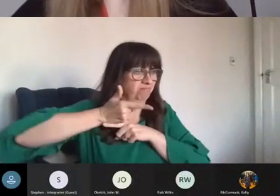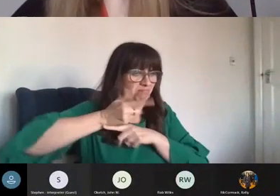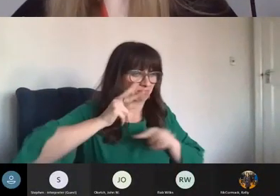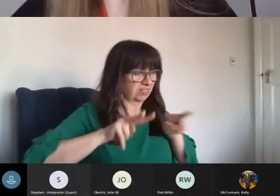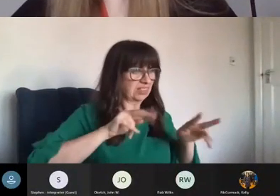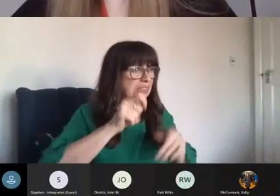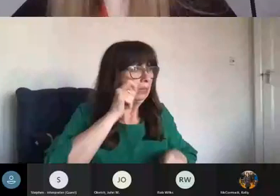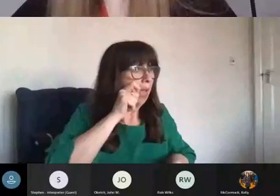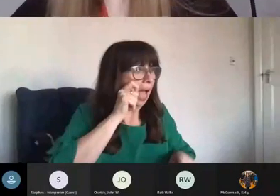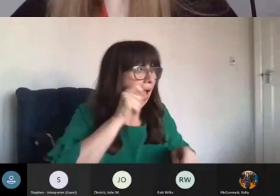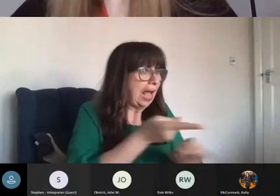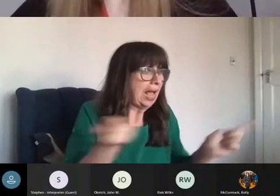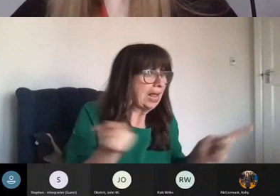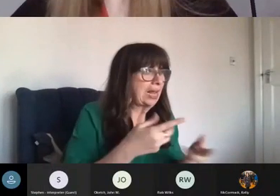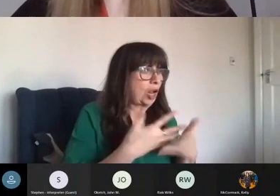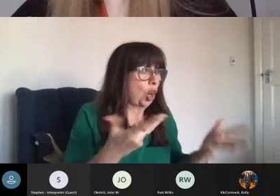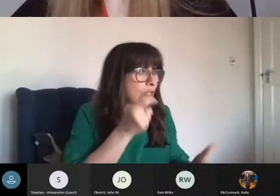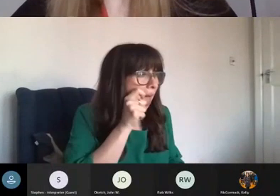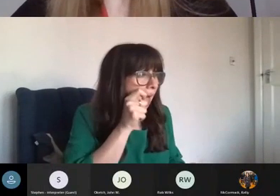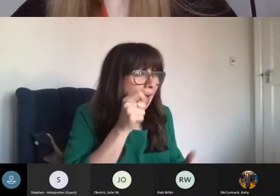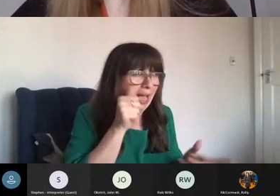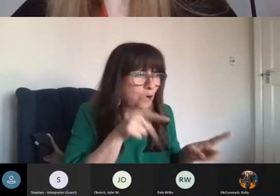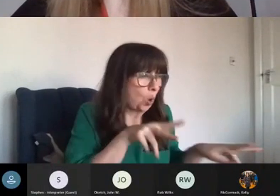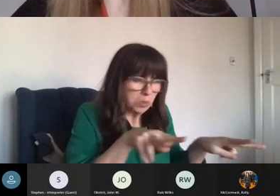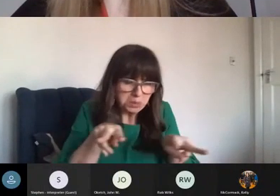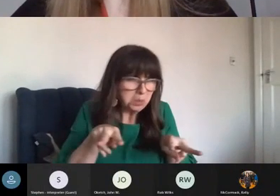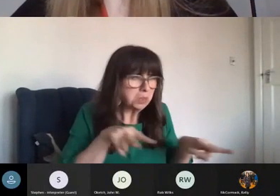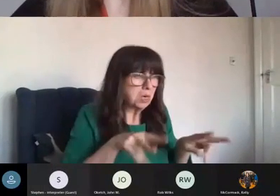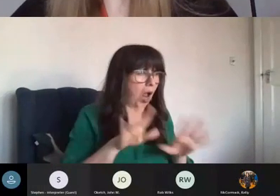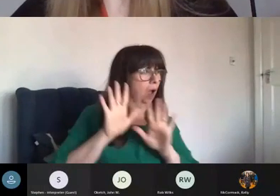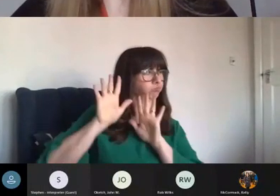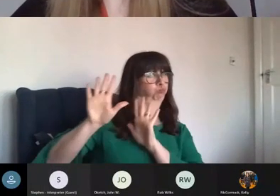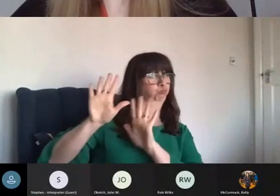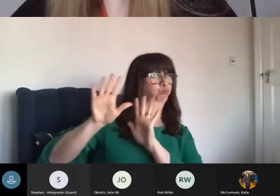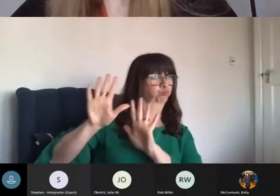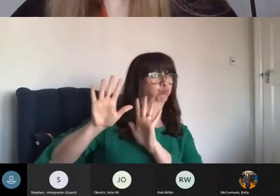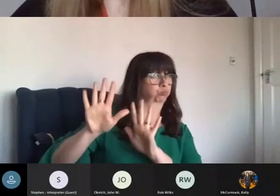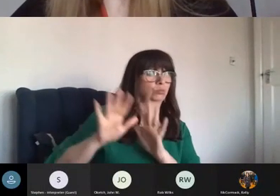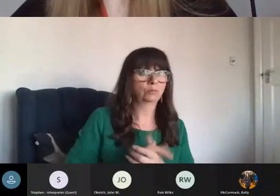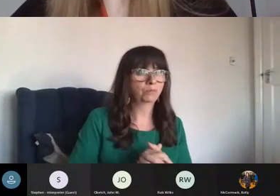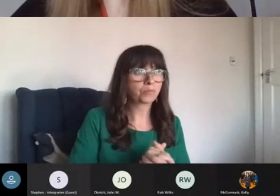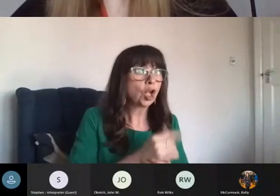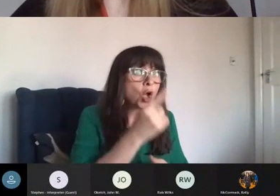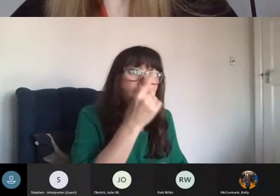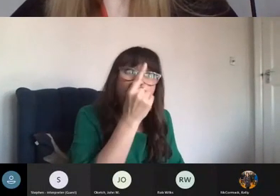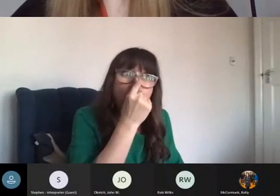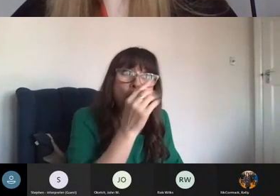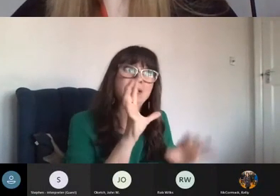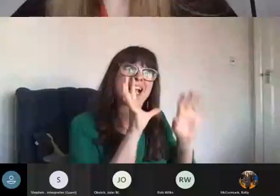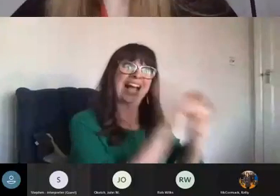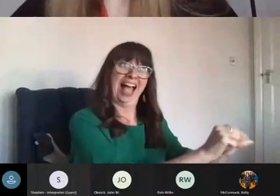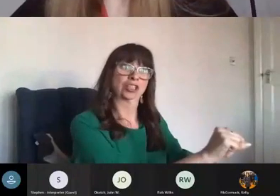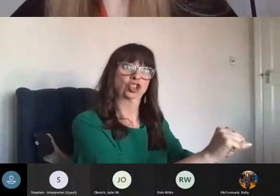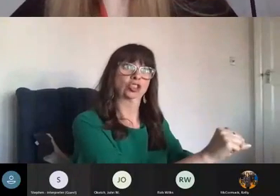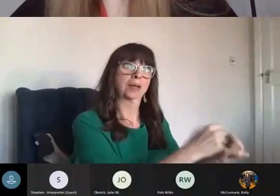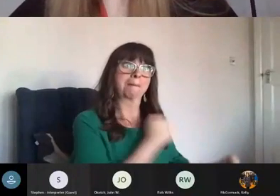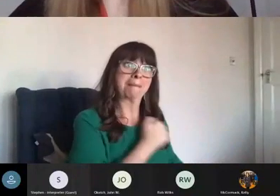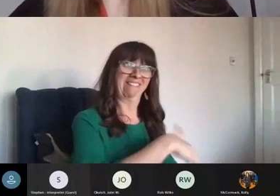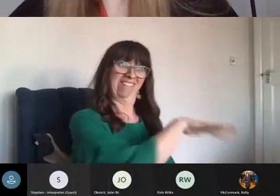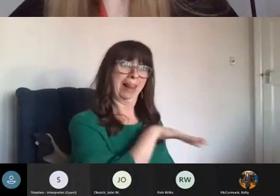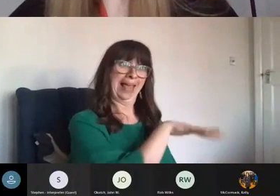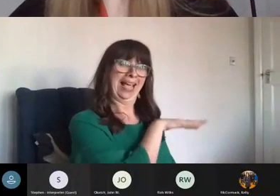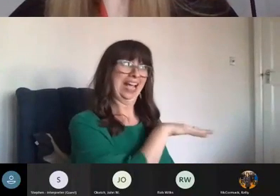DNA or my family's DNA could lead to the conviction of somebody who is related to me. Clearly, if somebody in my